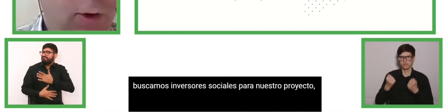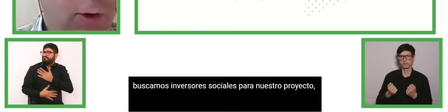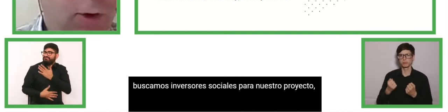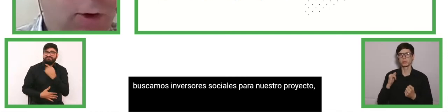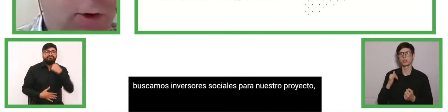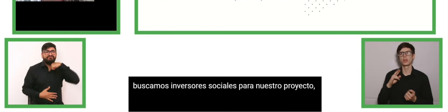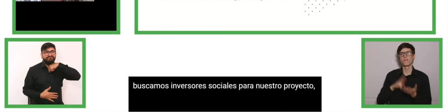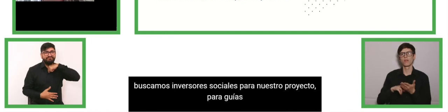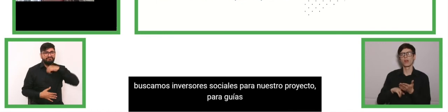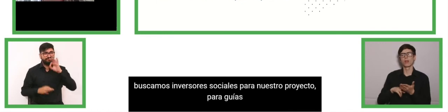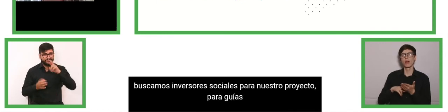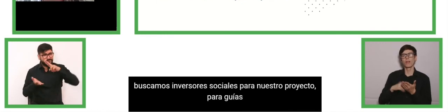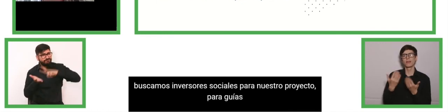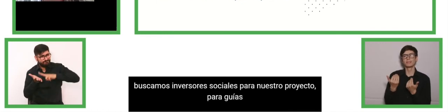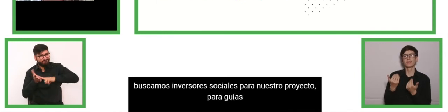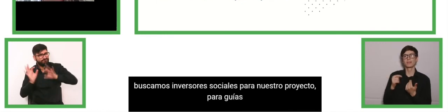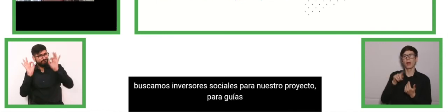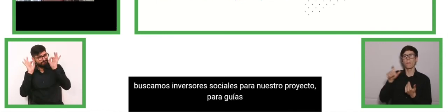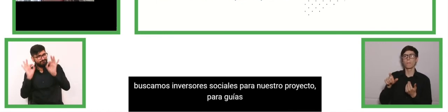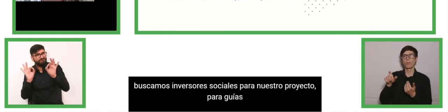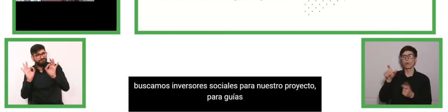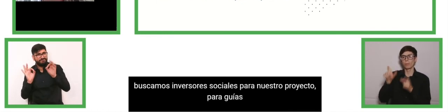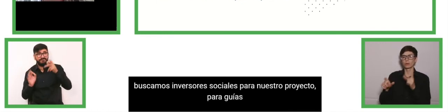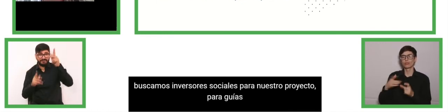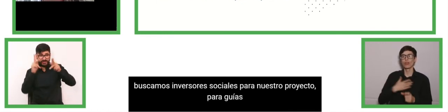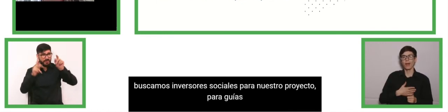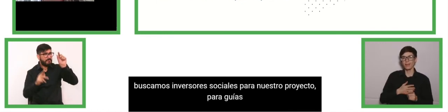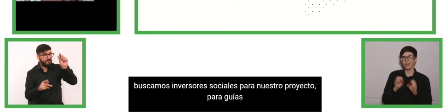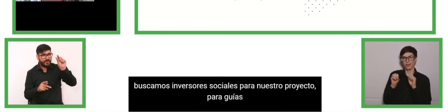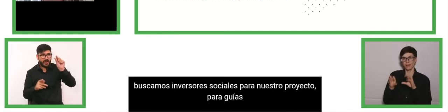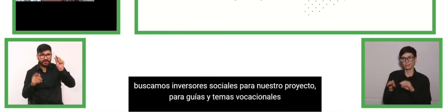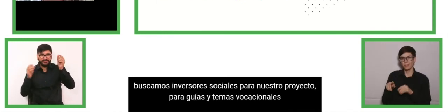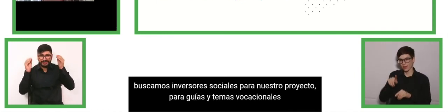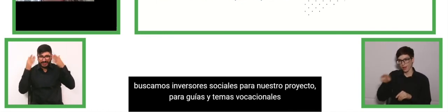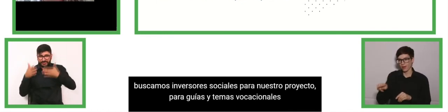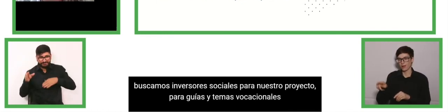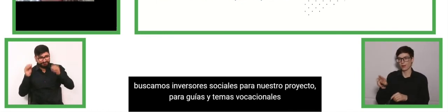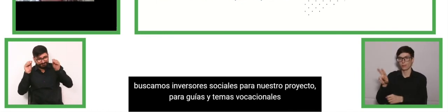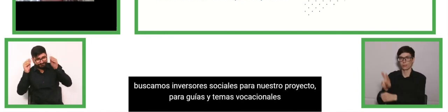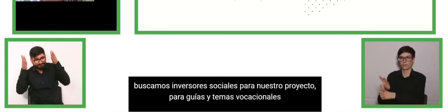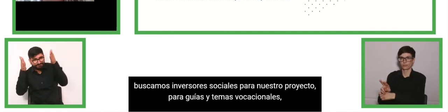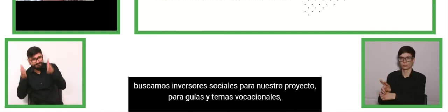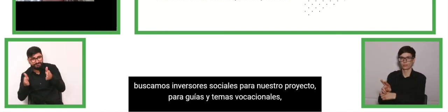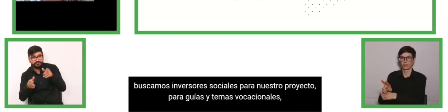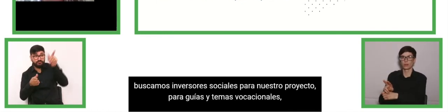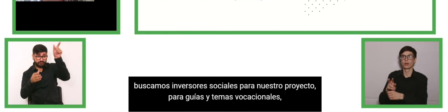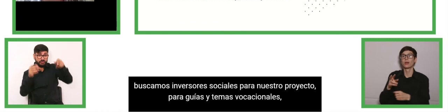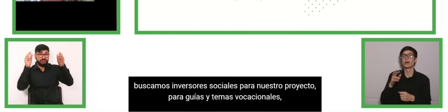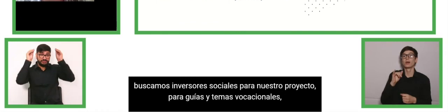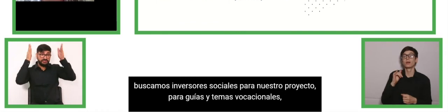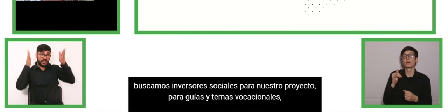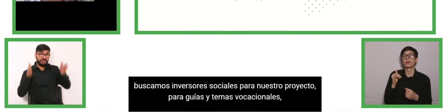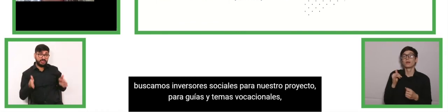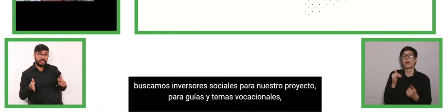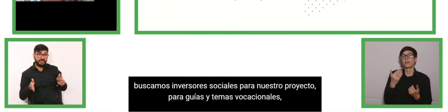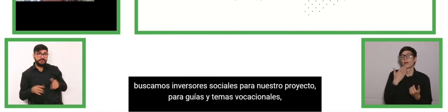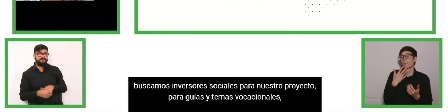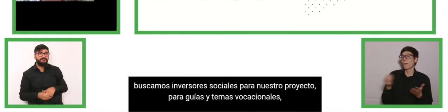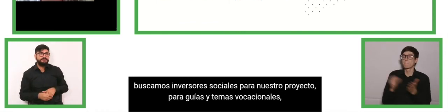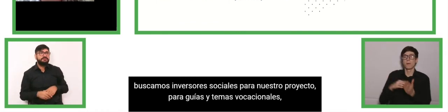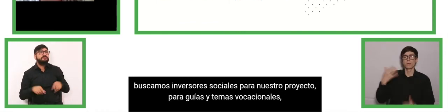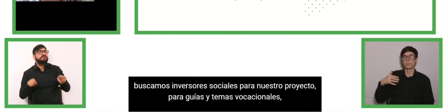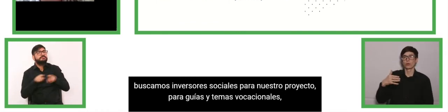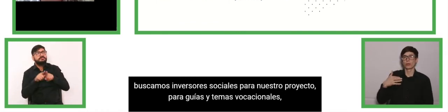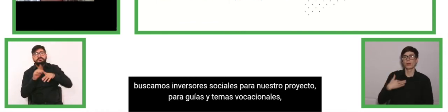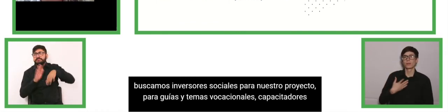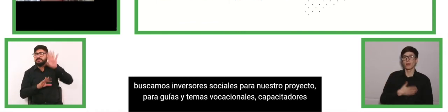our trainer manual. And the most important thing for us that we address people with